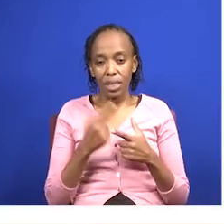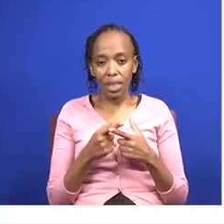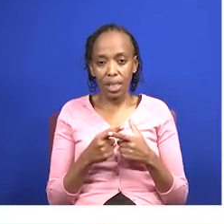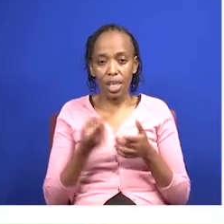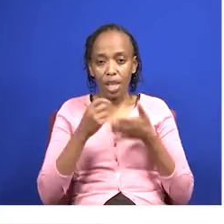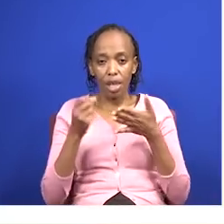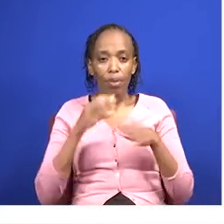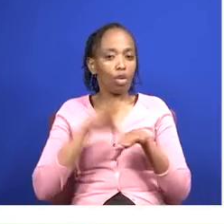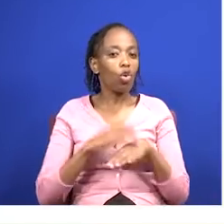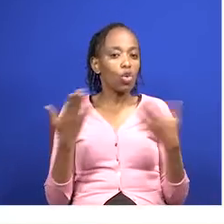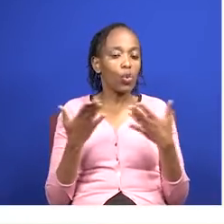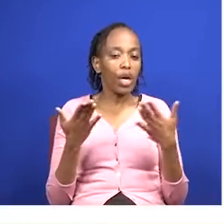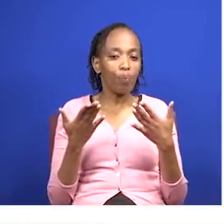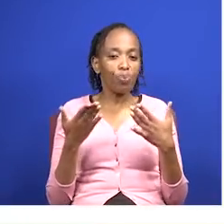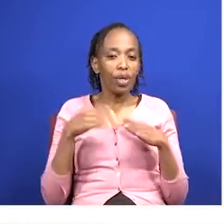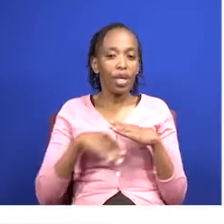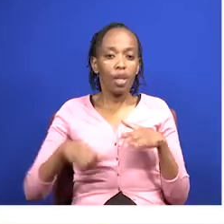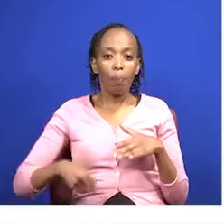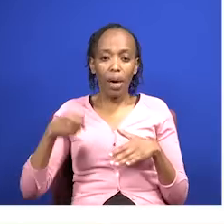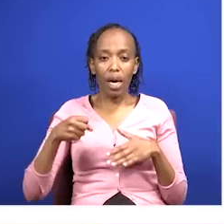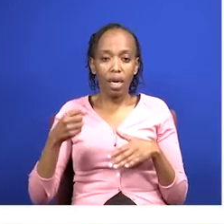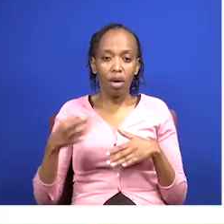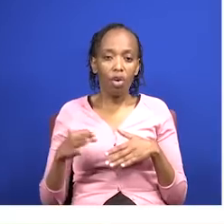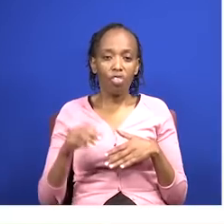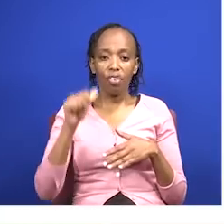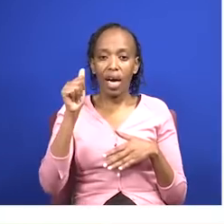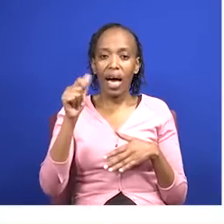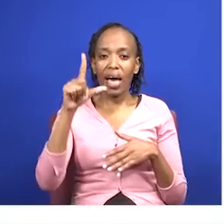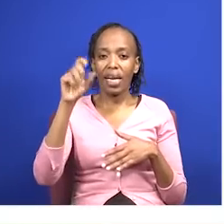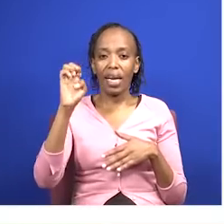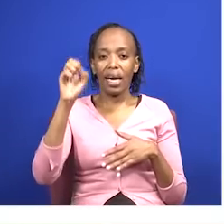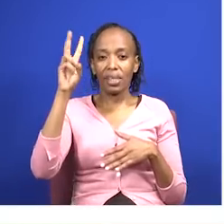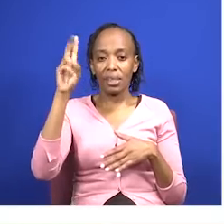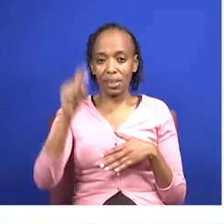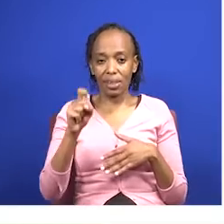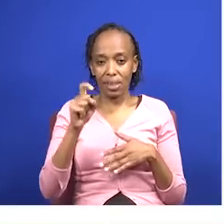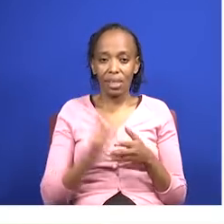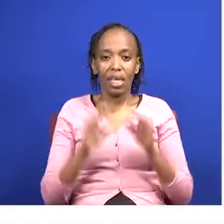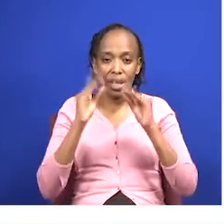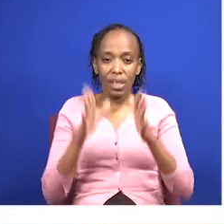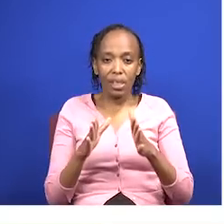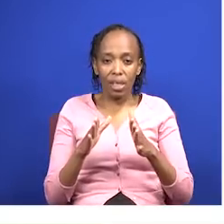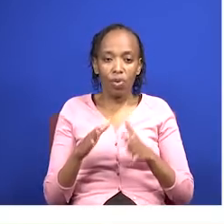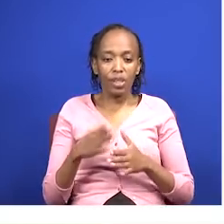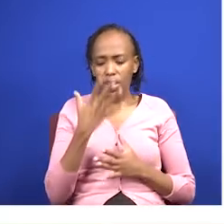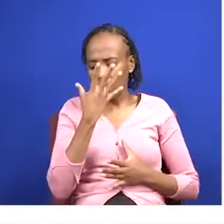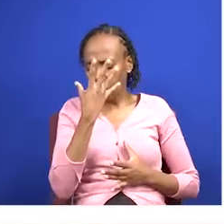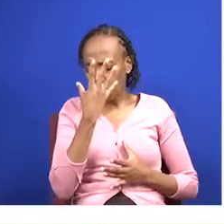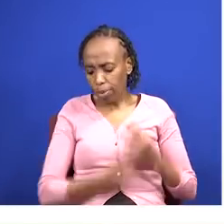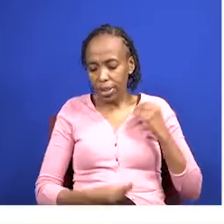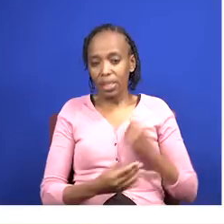And the pen was found in the bag of Alex. The teacher was